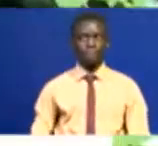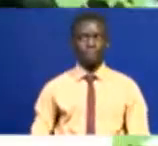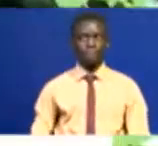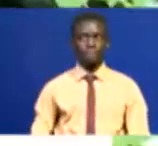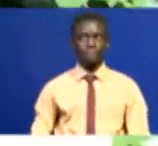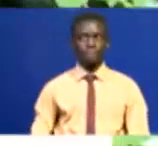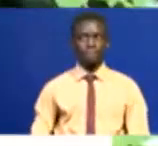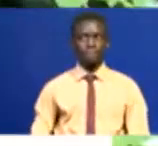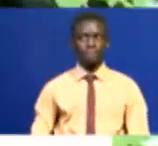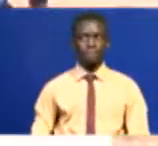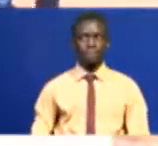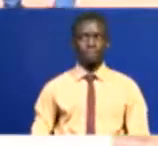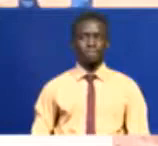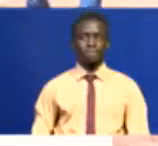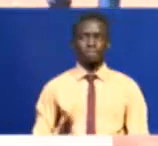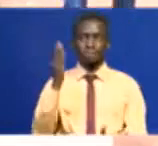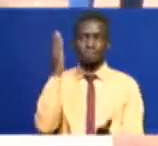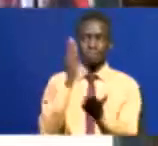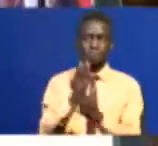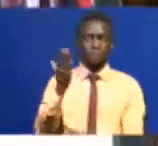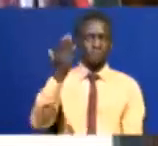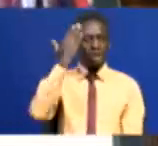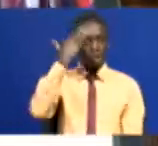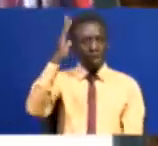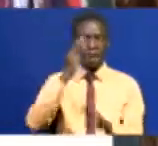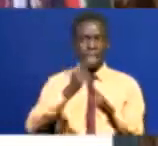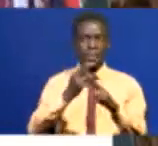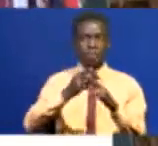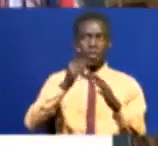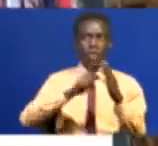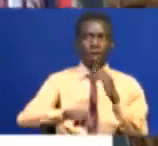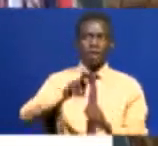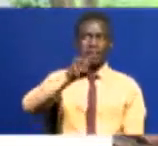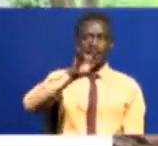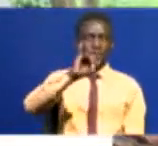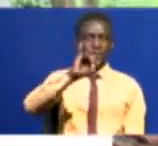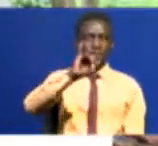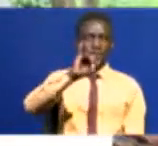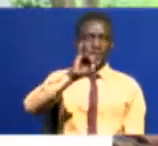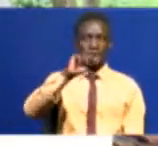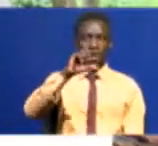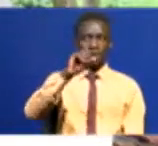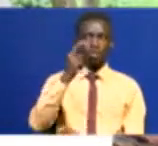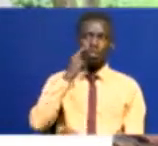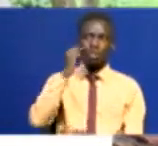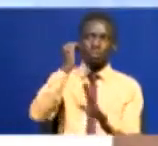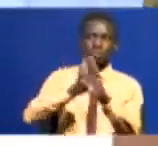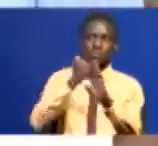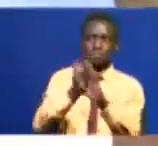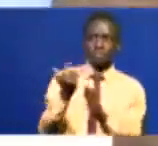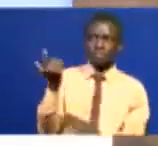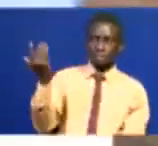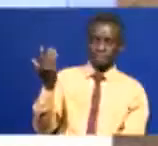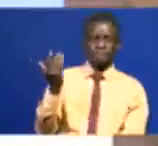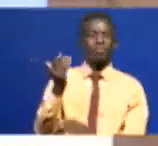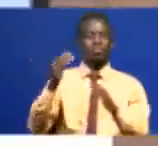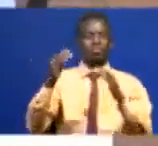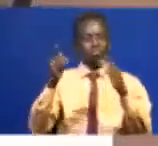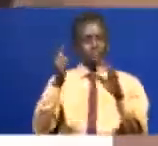States. Commonly known as Vigango, the wooden artifacts convey an ancestral heritage.